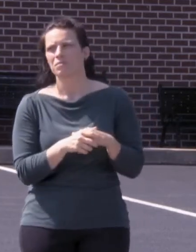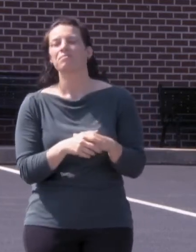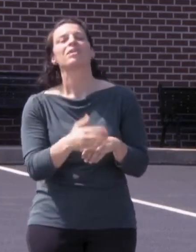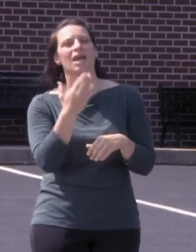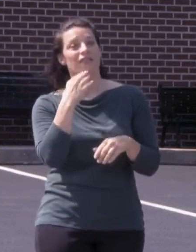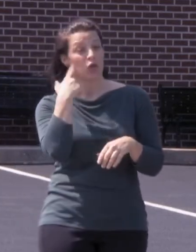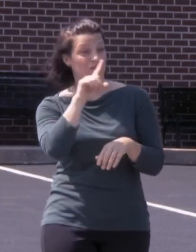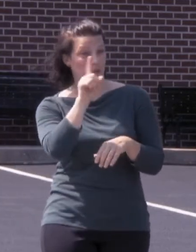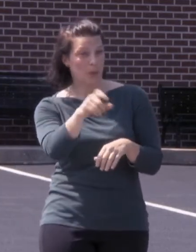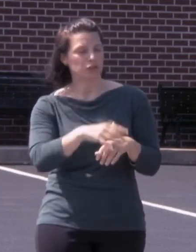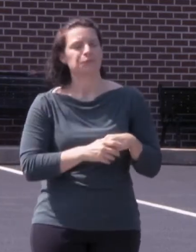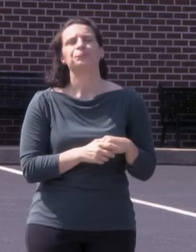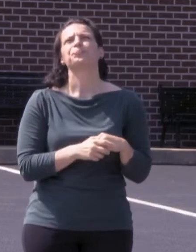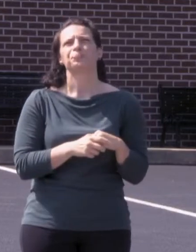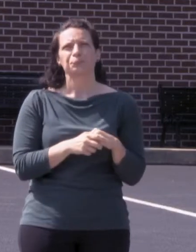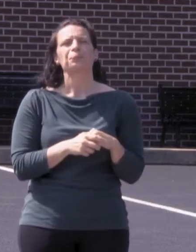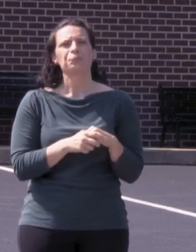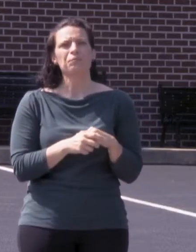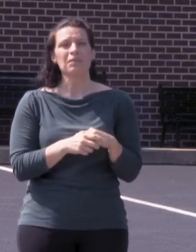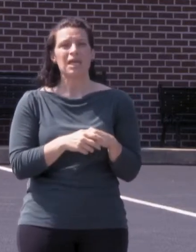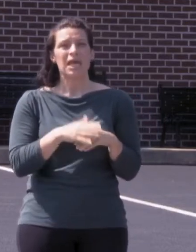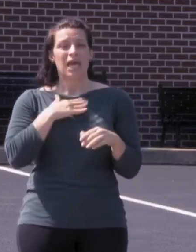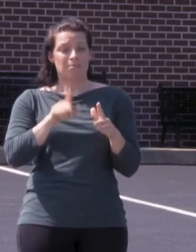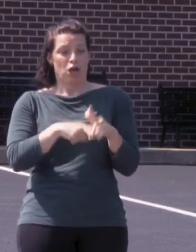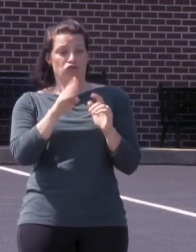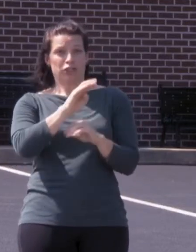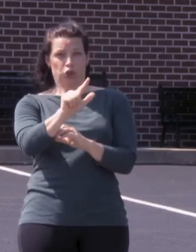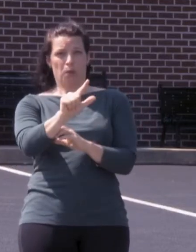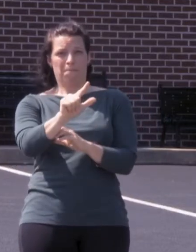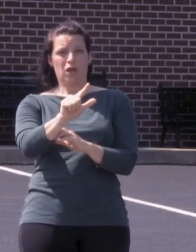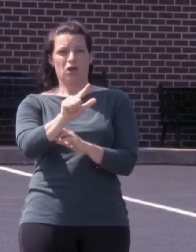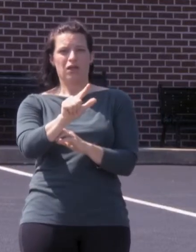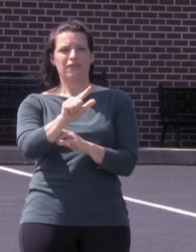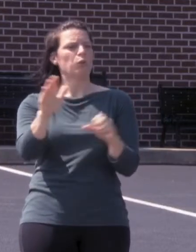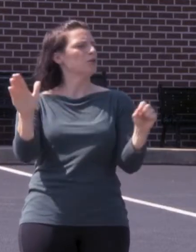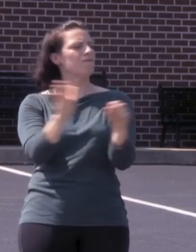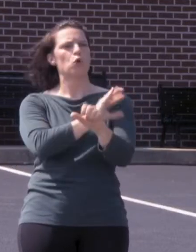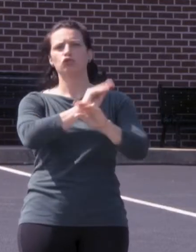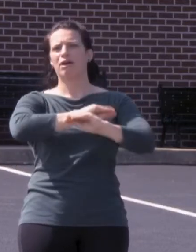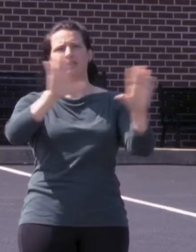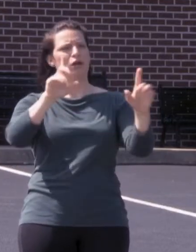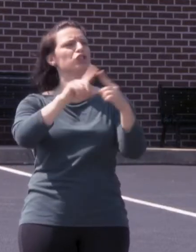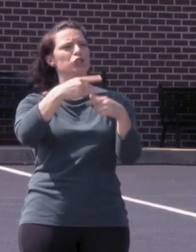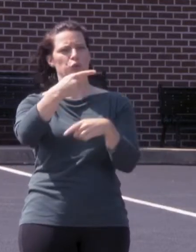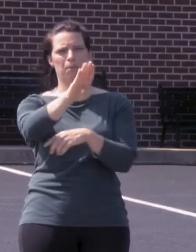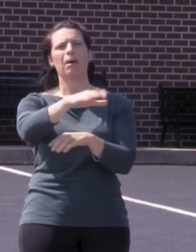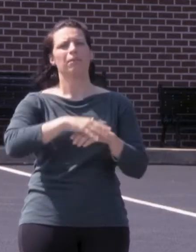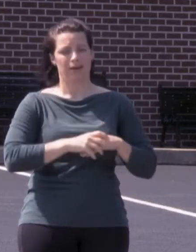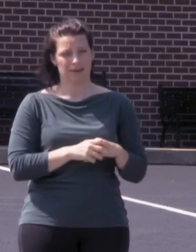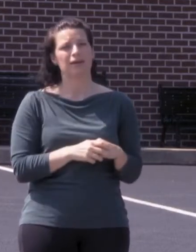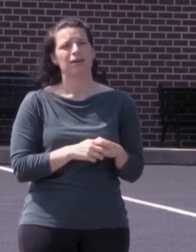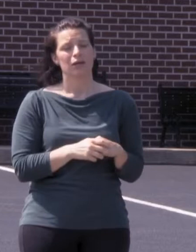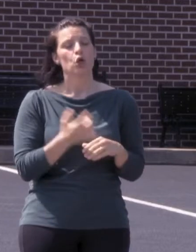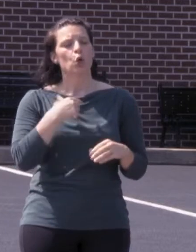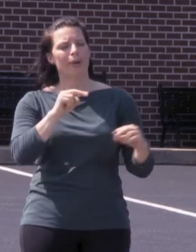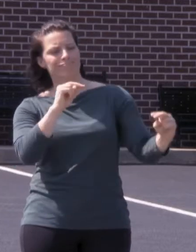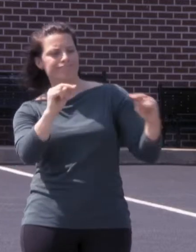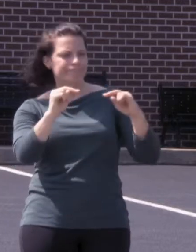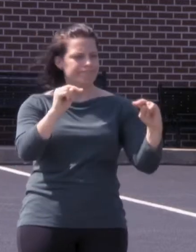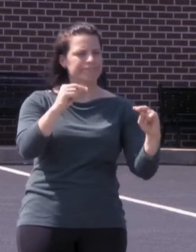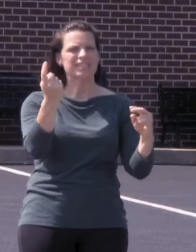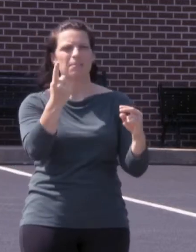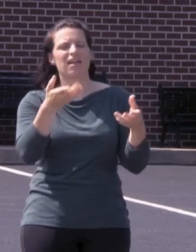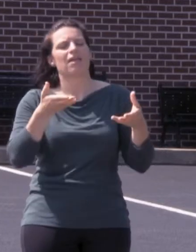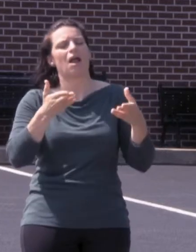Thank you for the question. In my original bill, there was full transparency to the public. We negotiated something